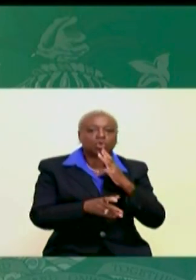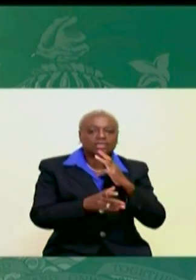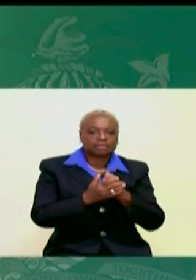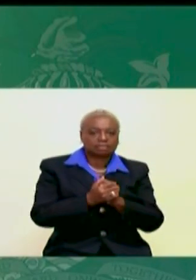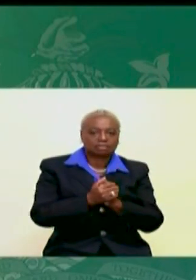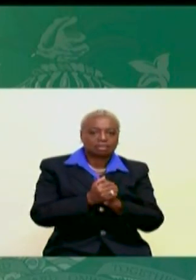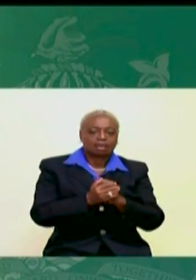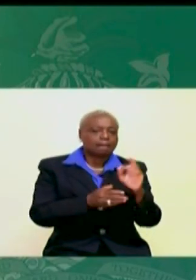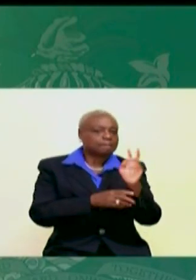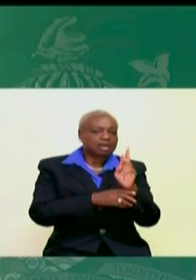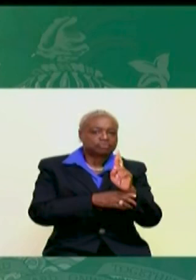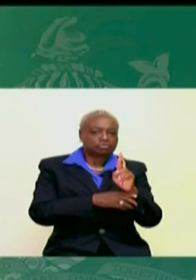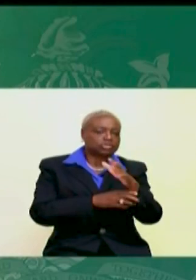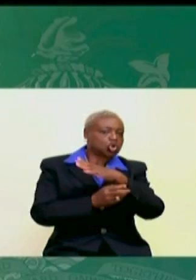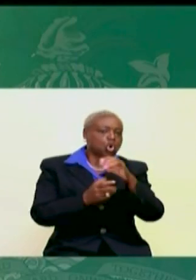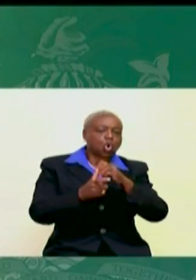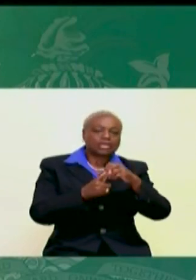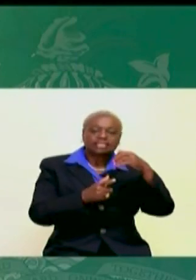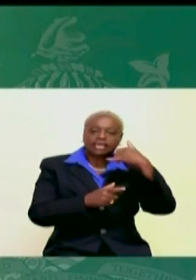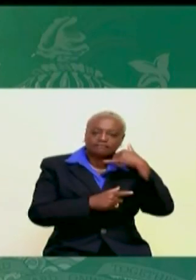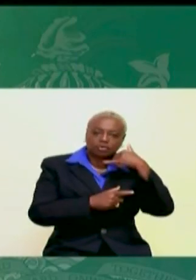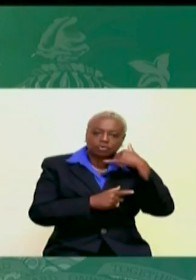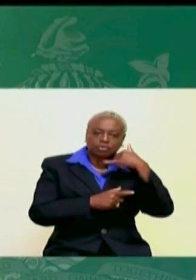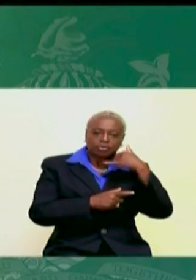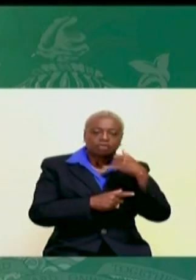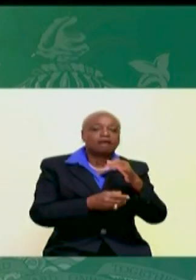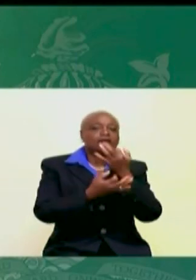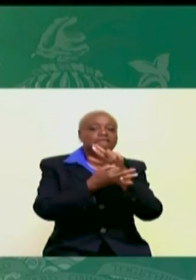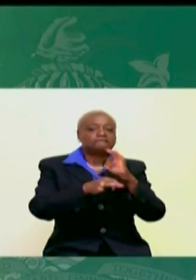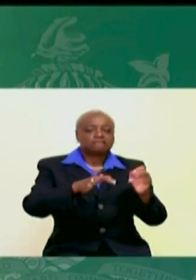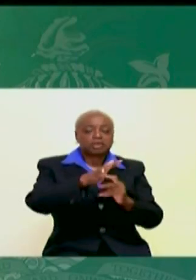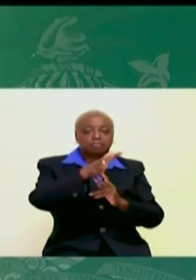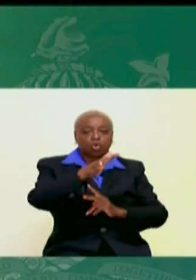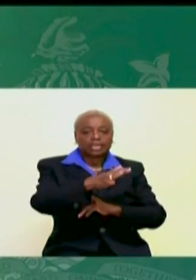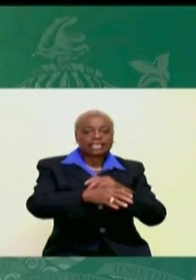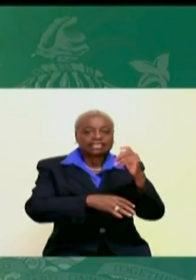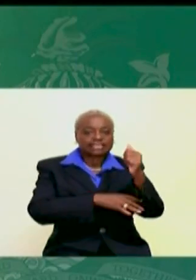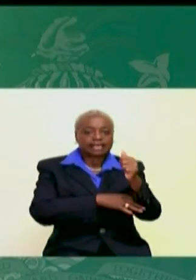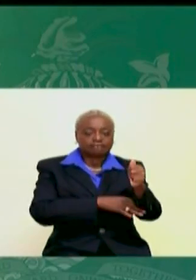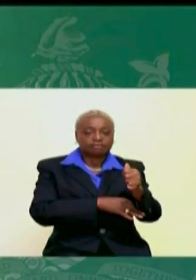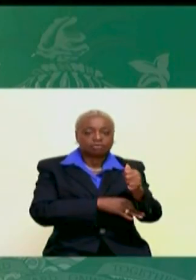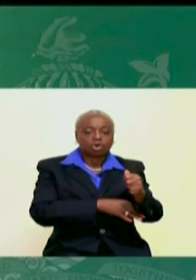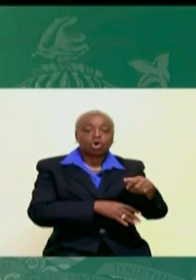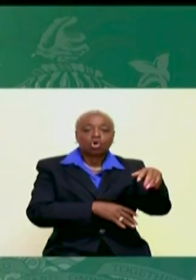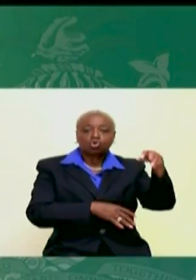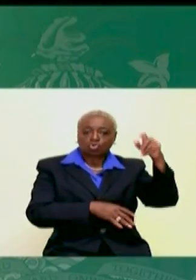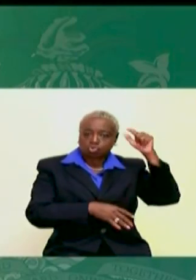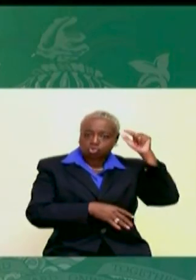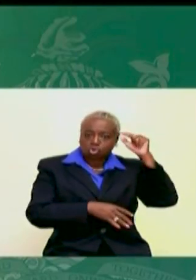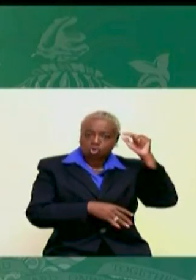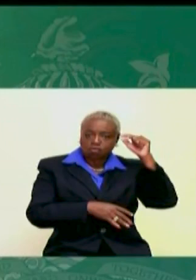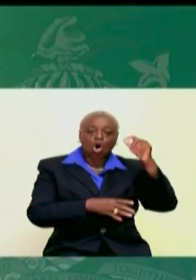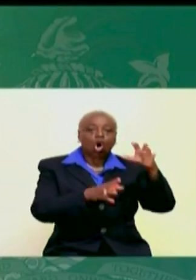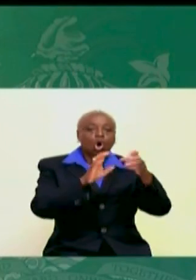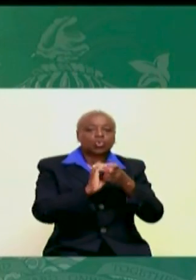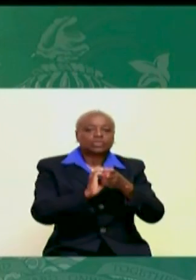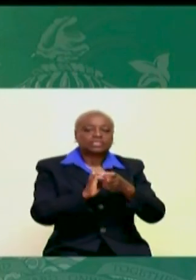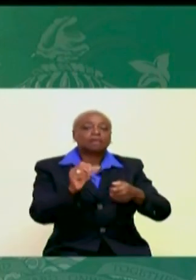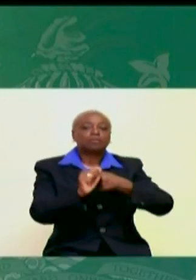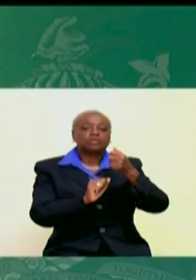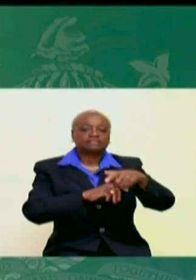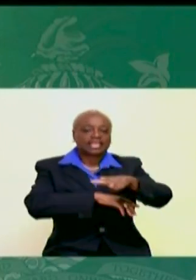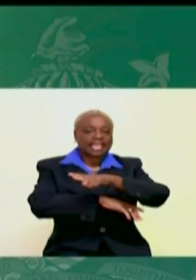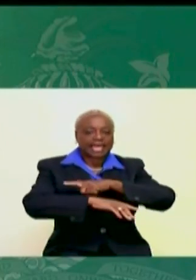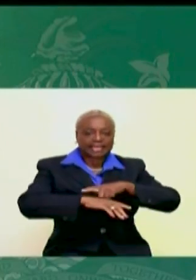telephones. The Freeport itself, the article continues, Groves and his corporation own most of the land, the harbor, the airport, the